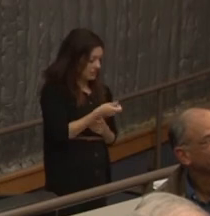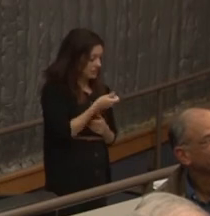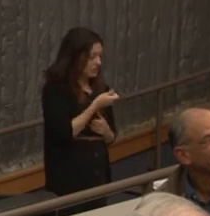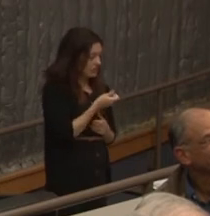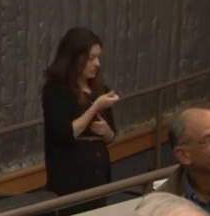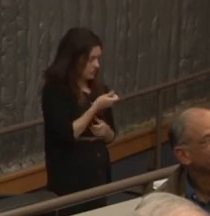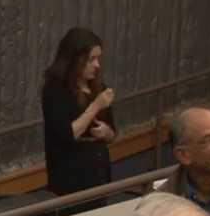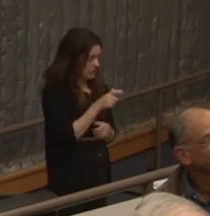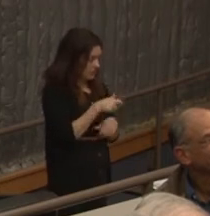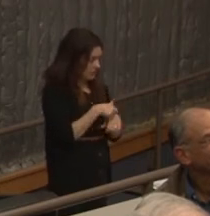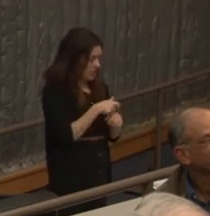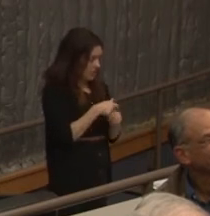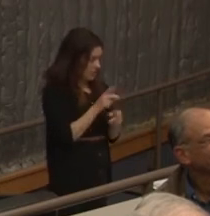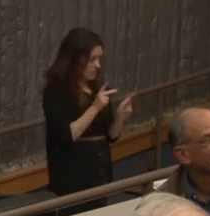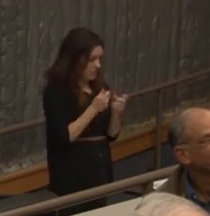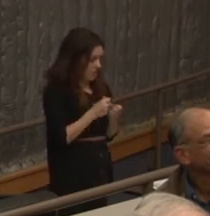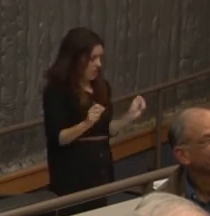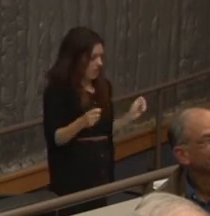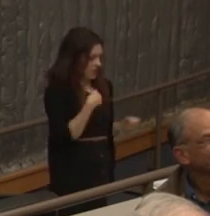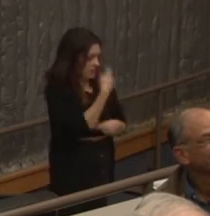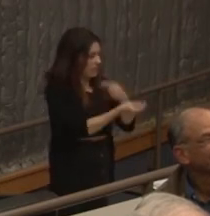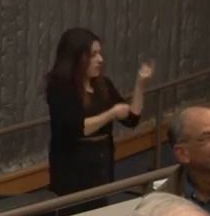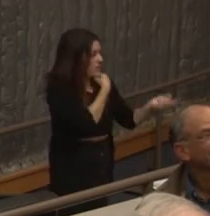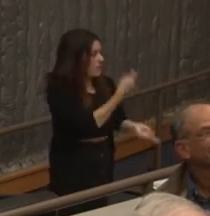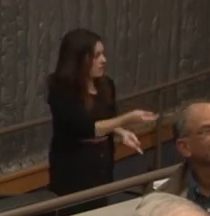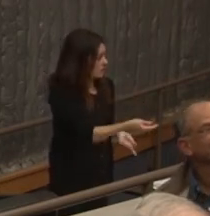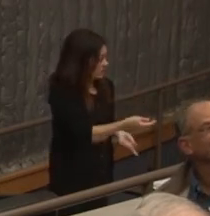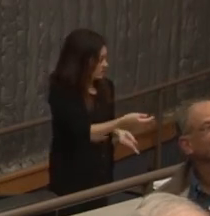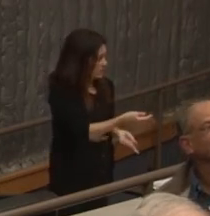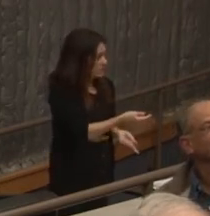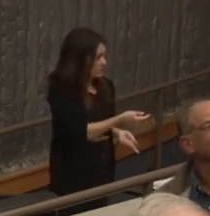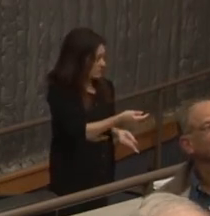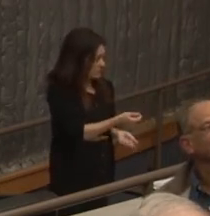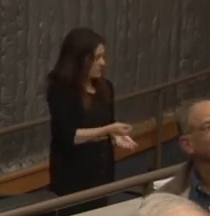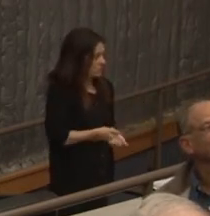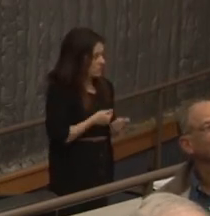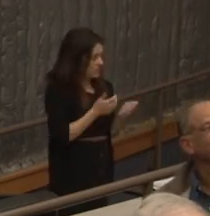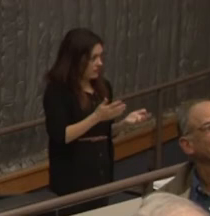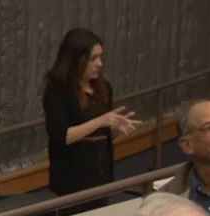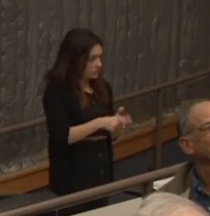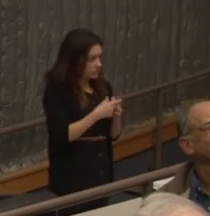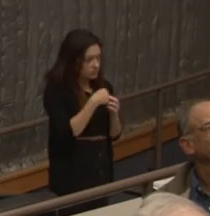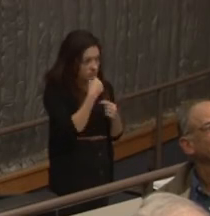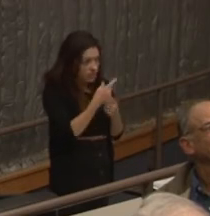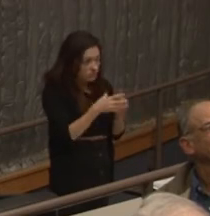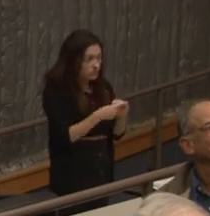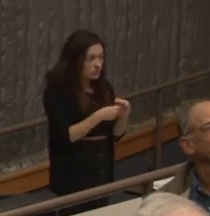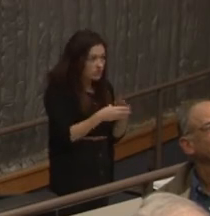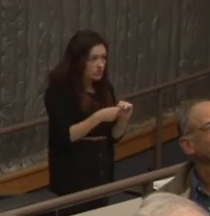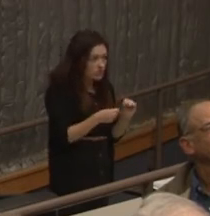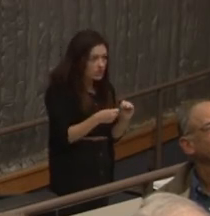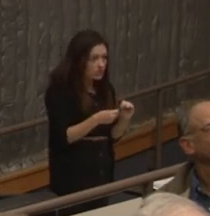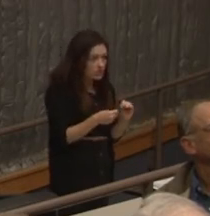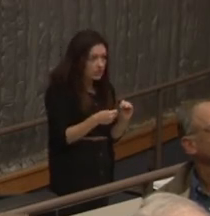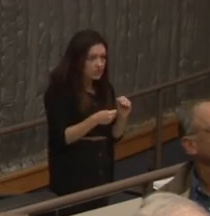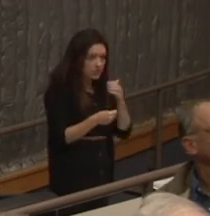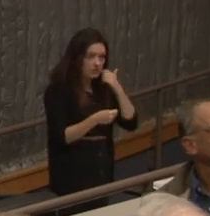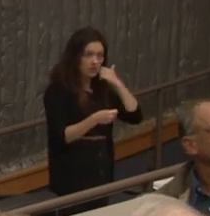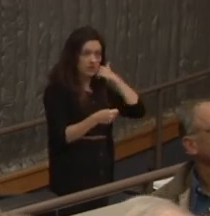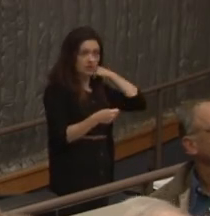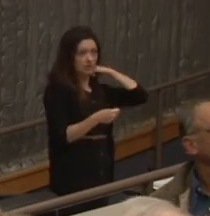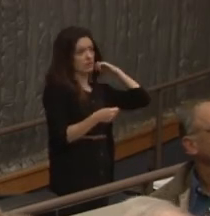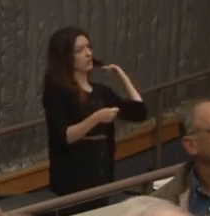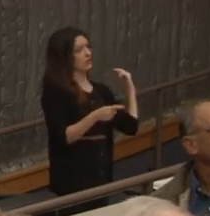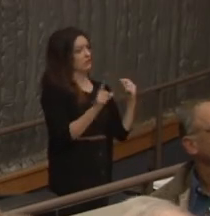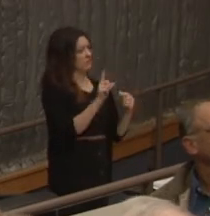mid-1970s, opened up. The survivors started to tell their story. I mean no ill will, and forgive me for contradicting